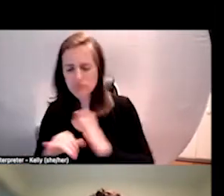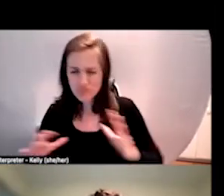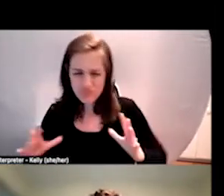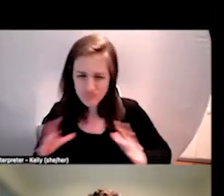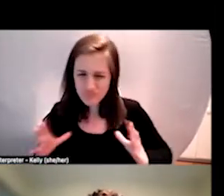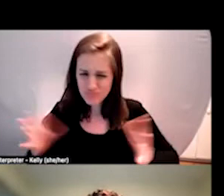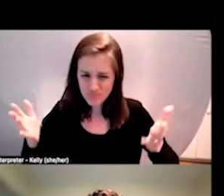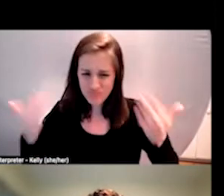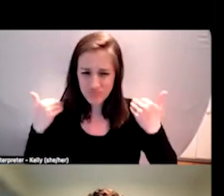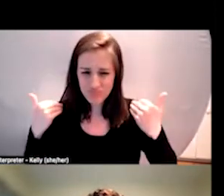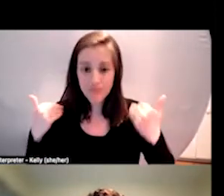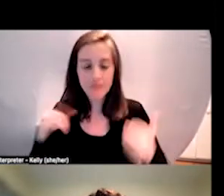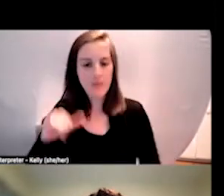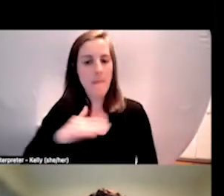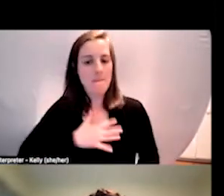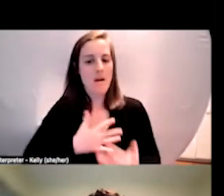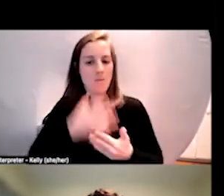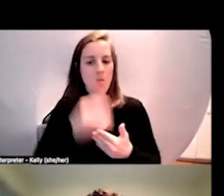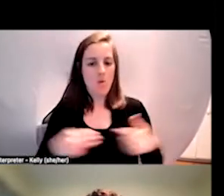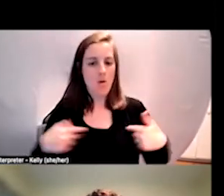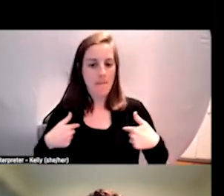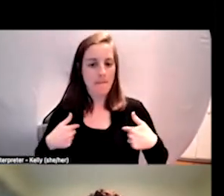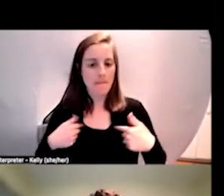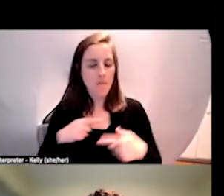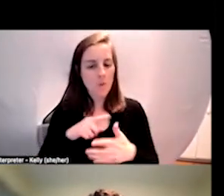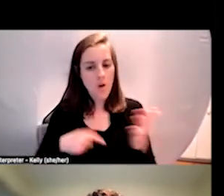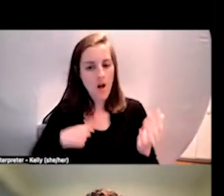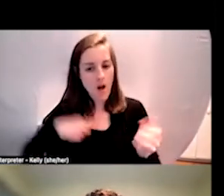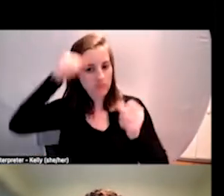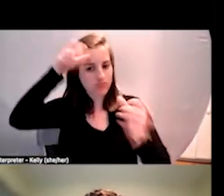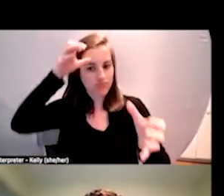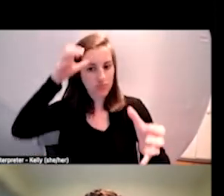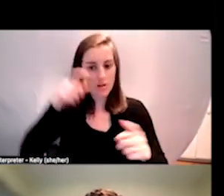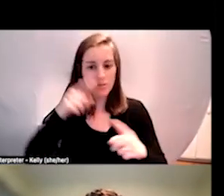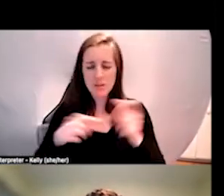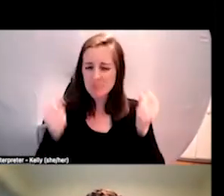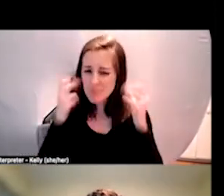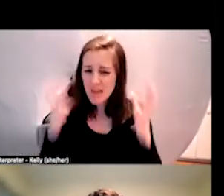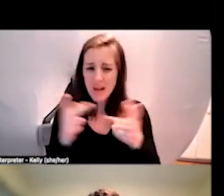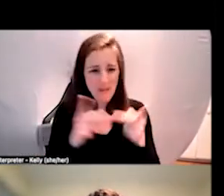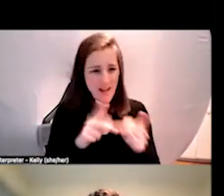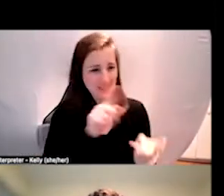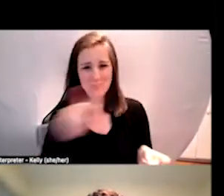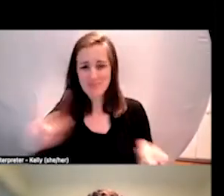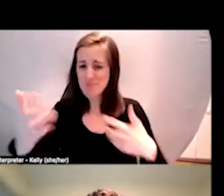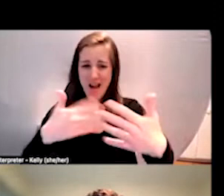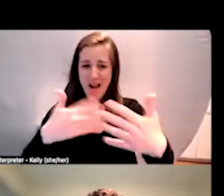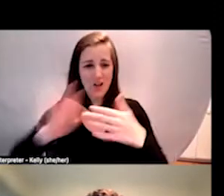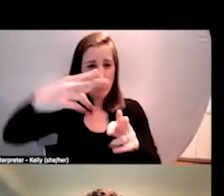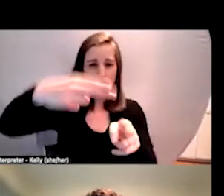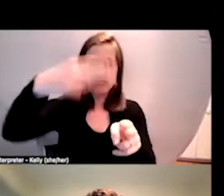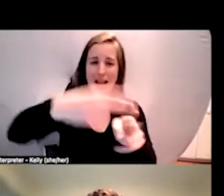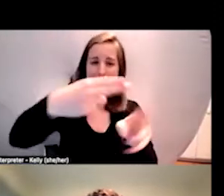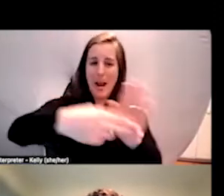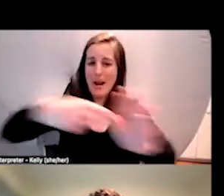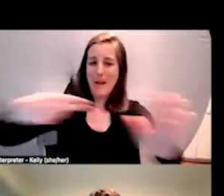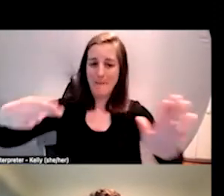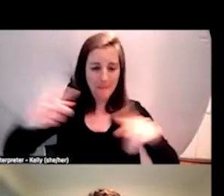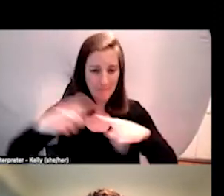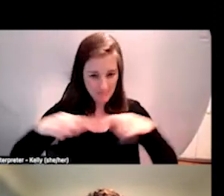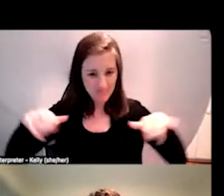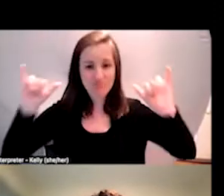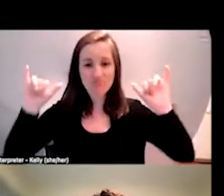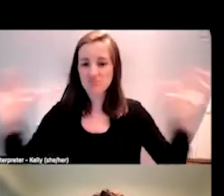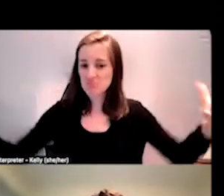our program because it's the one I know best, but a lot of places are just as inclusive. And I've been really excited to meet a lot of really,